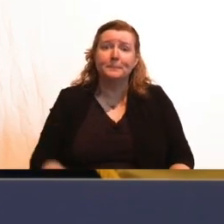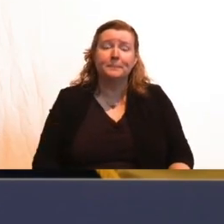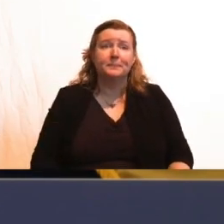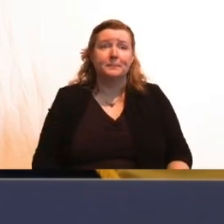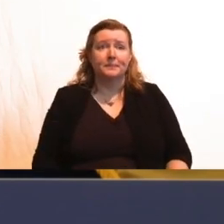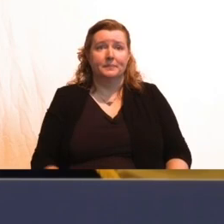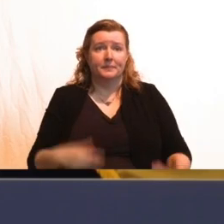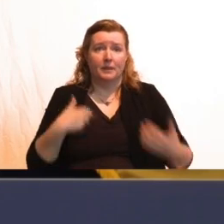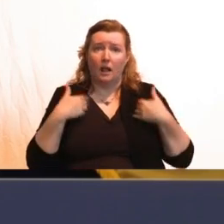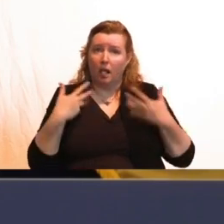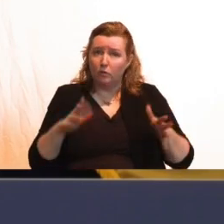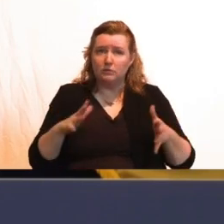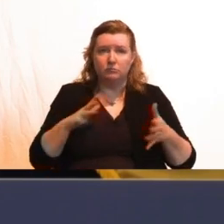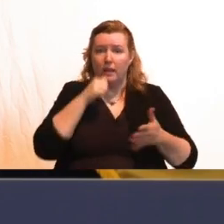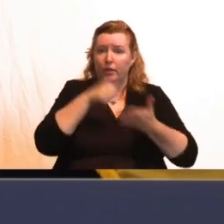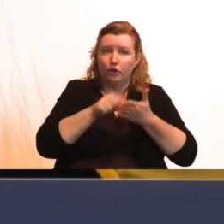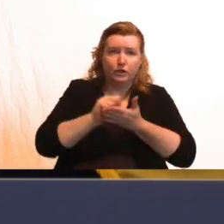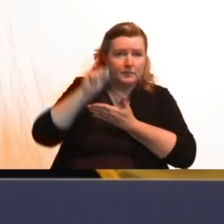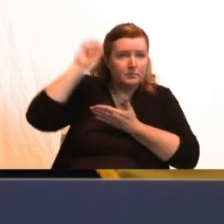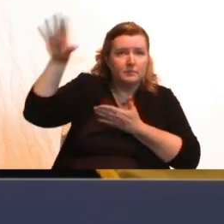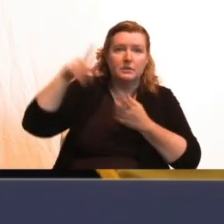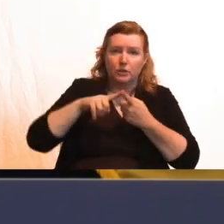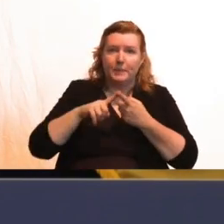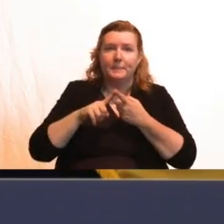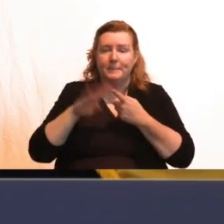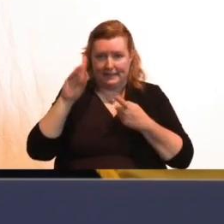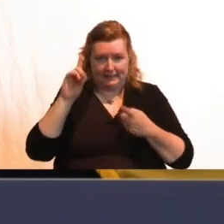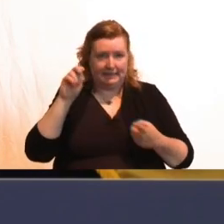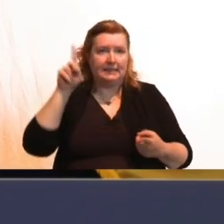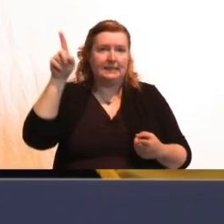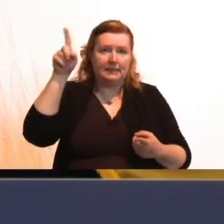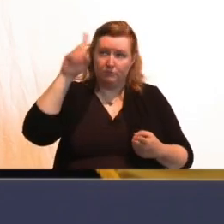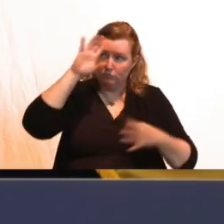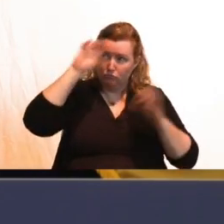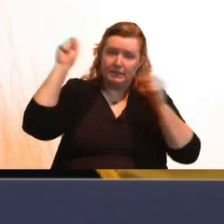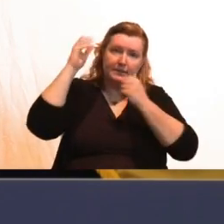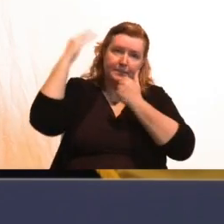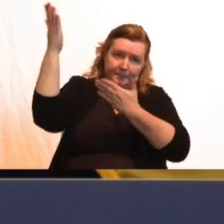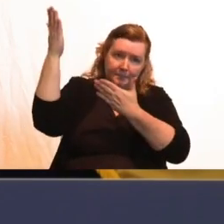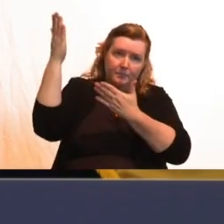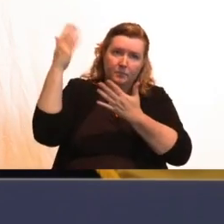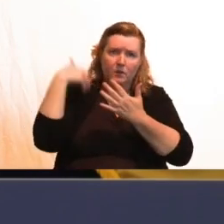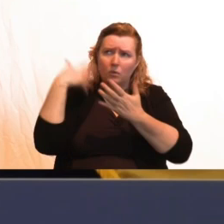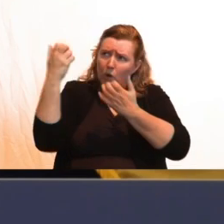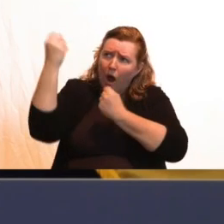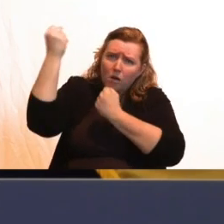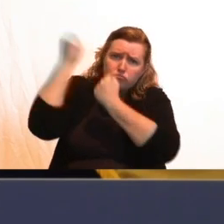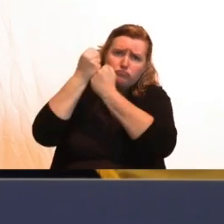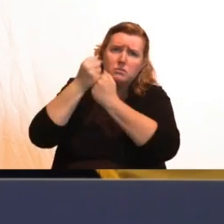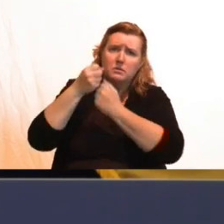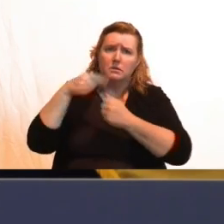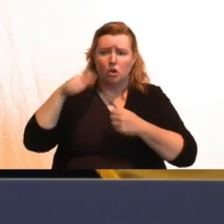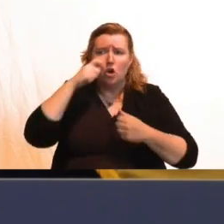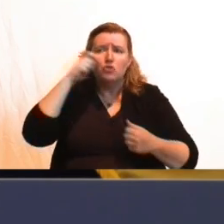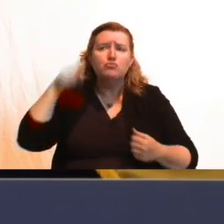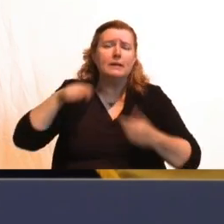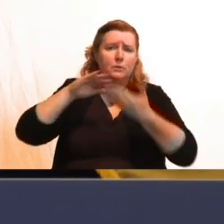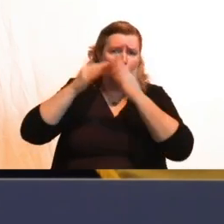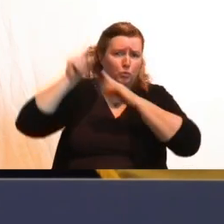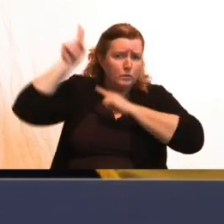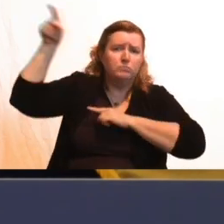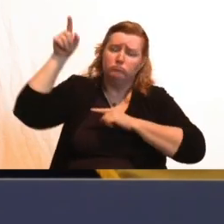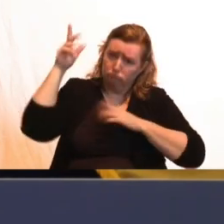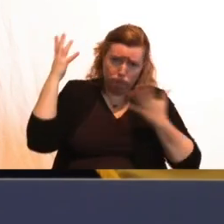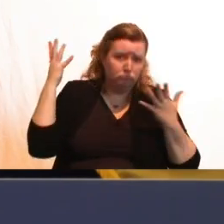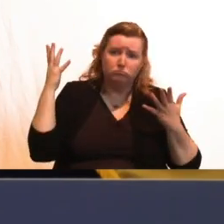again for our Ukrainian brothers and sisters. Thank you. You good? Do you have a question? Yeah. Please. Just two. What do you think of the fundamental changes